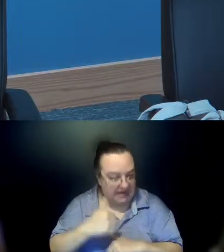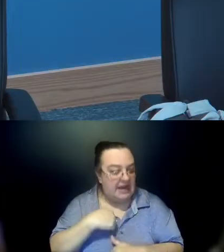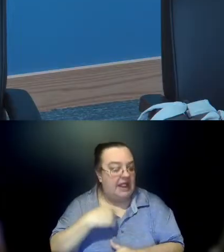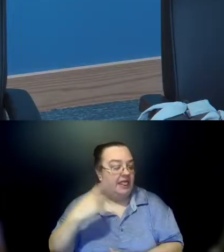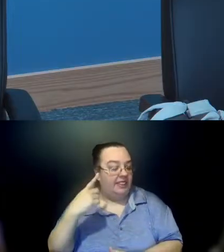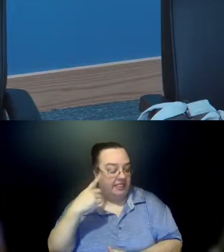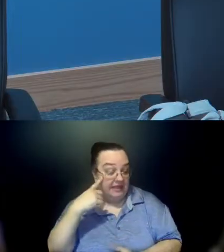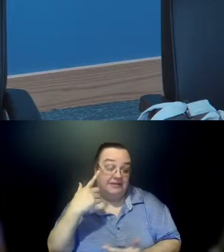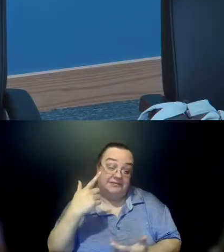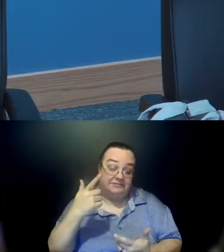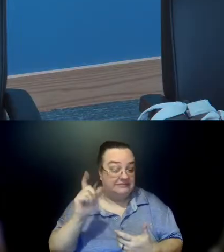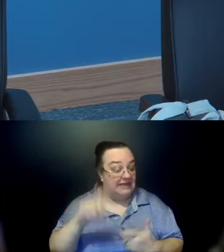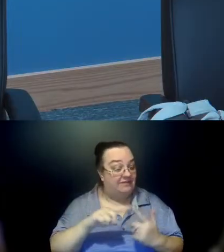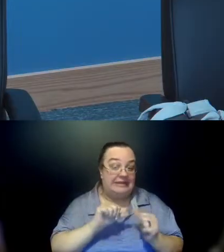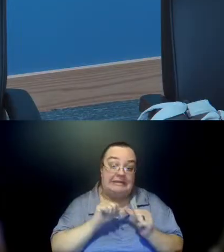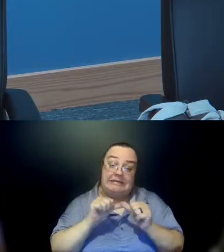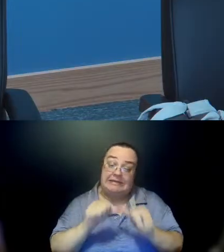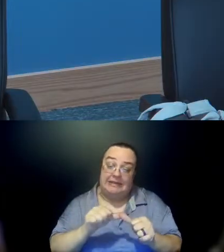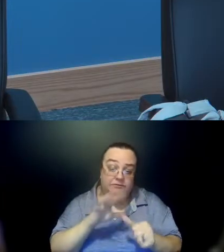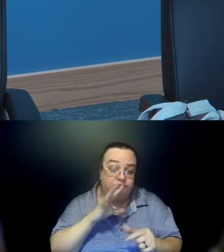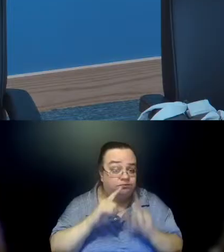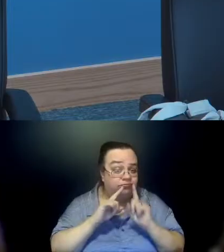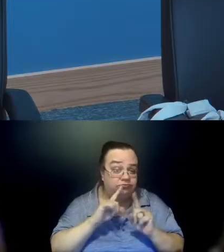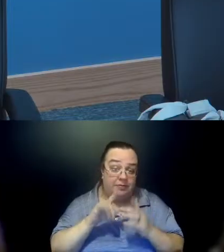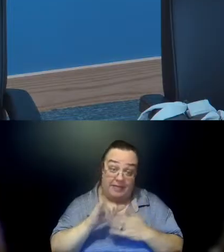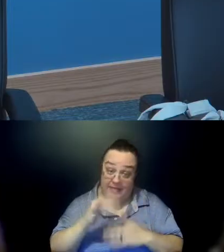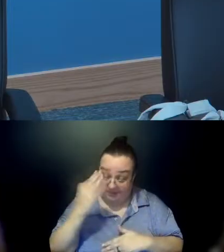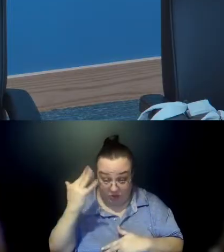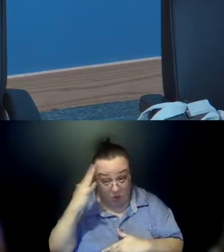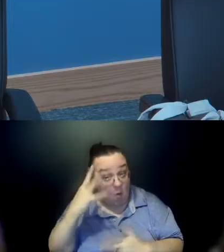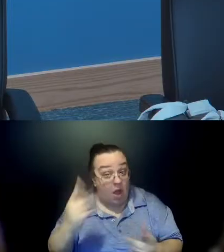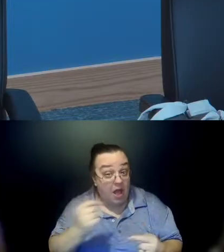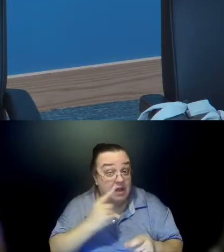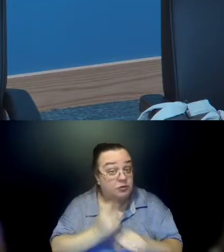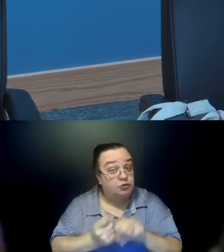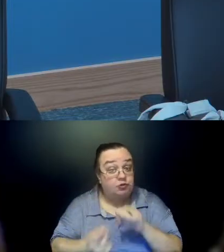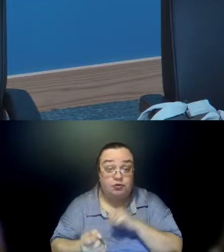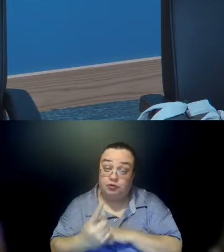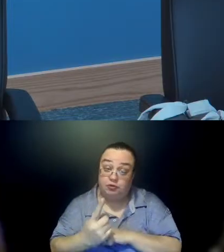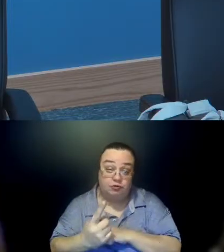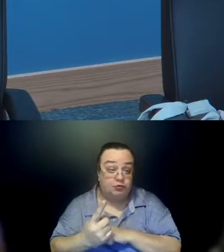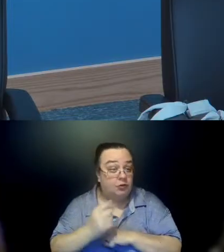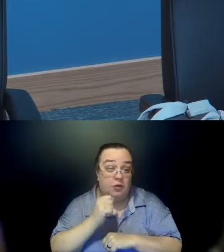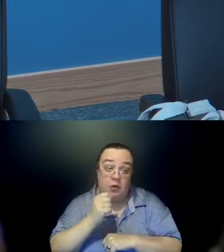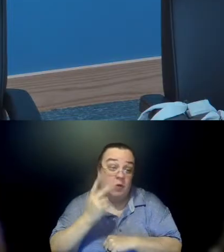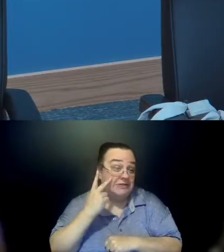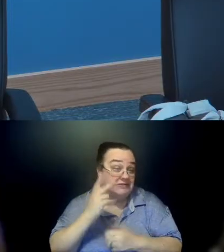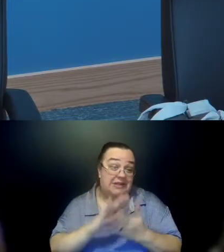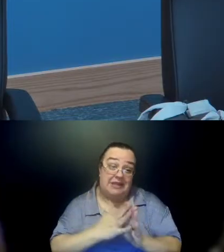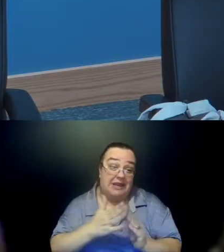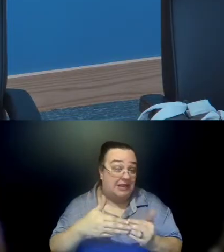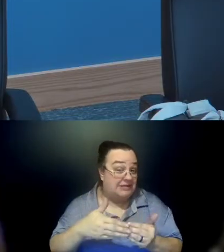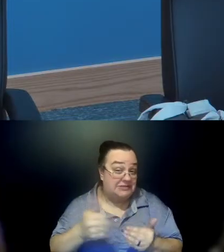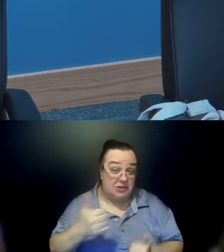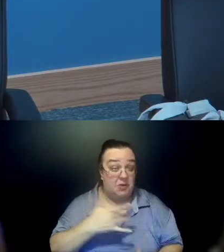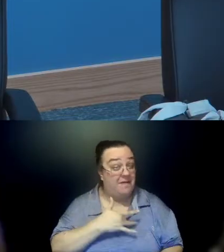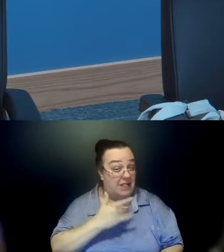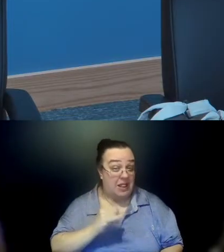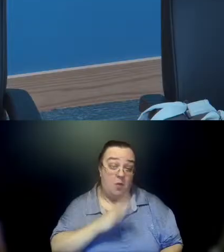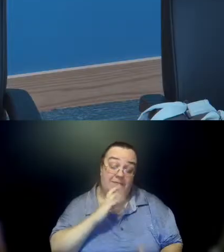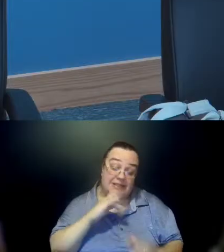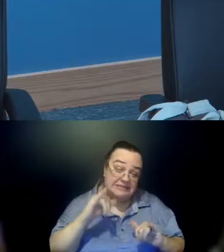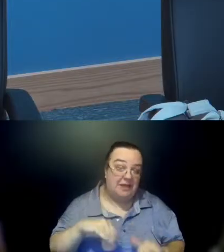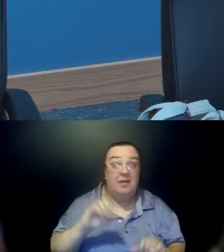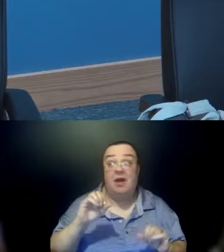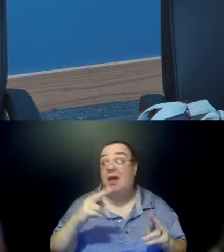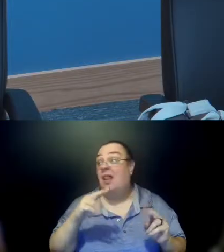yeah, we just have to keep talking about it because guess what, next year, I don't see it getting easier. It's going to be the same, oh no, we might have to